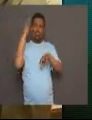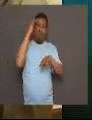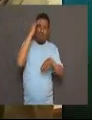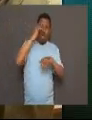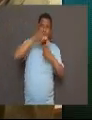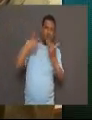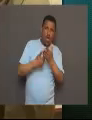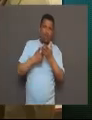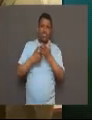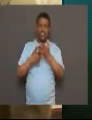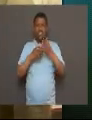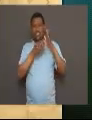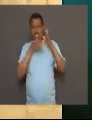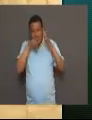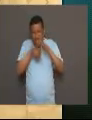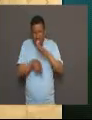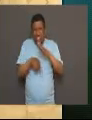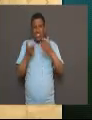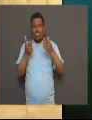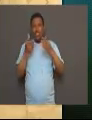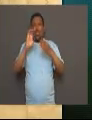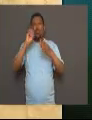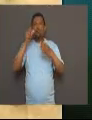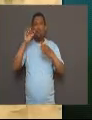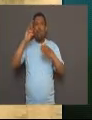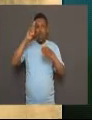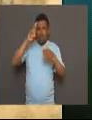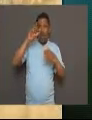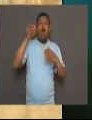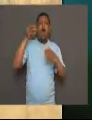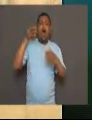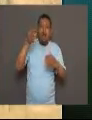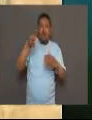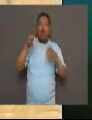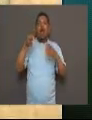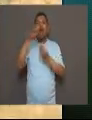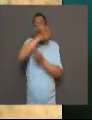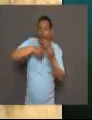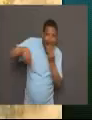know about the depressions and contours of the area.